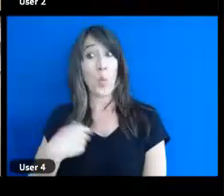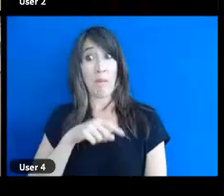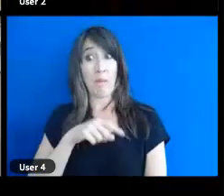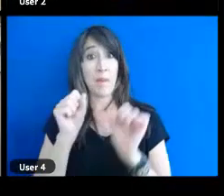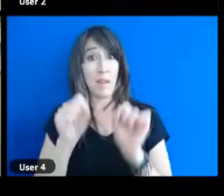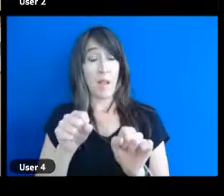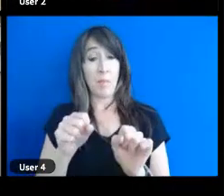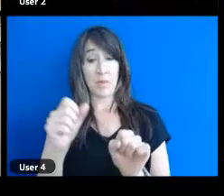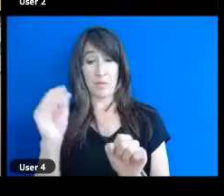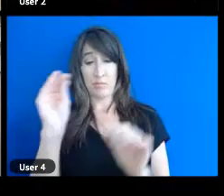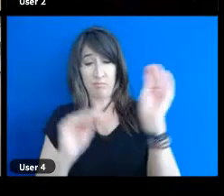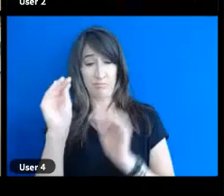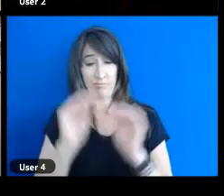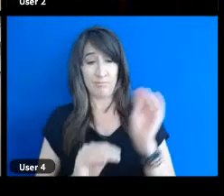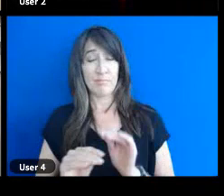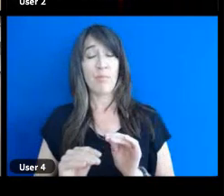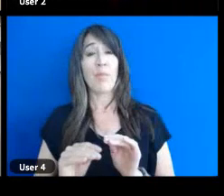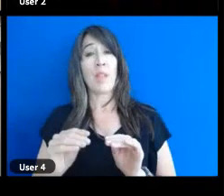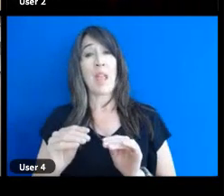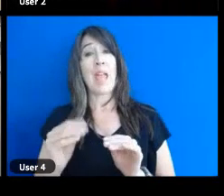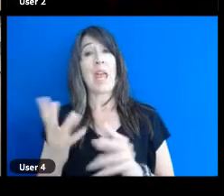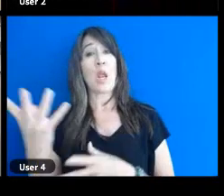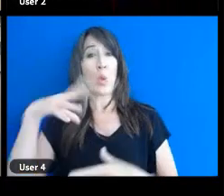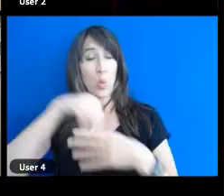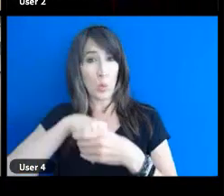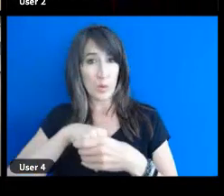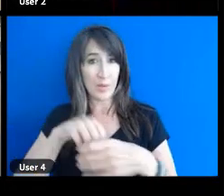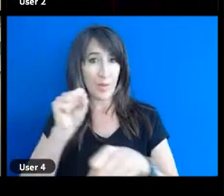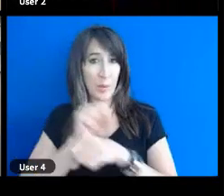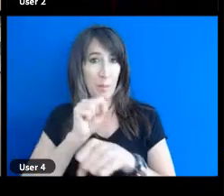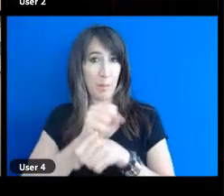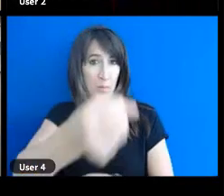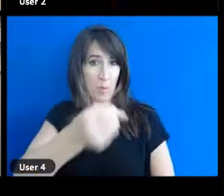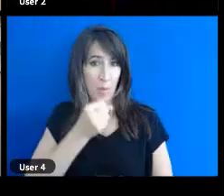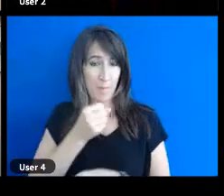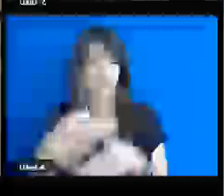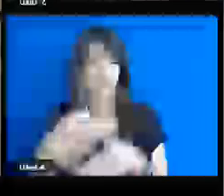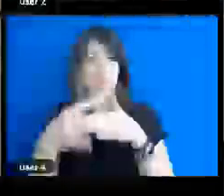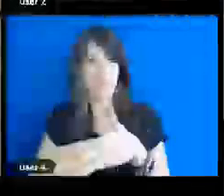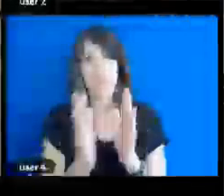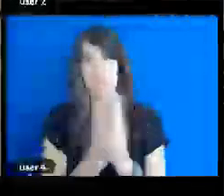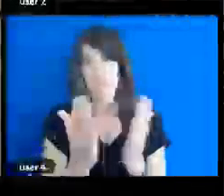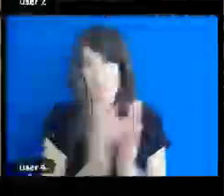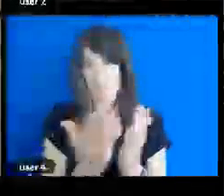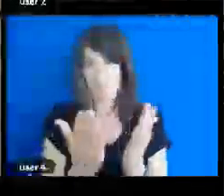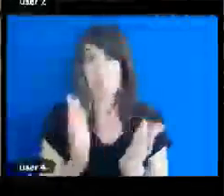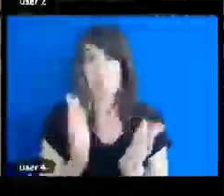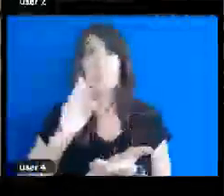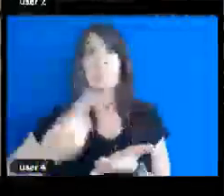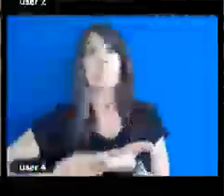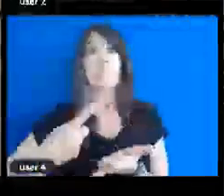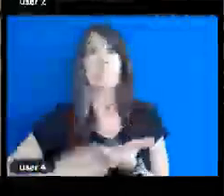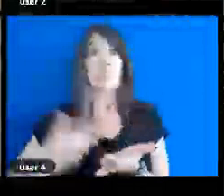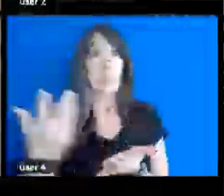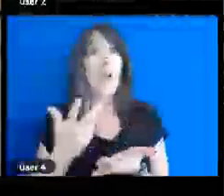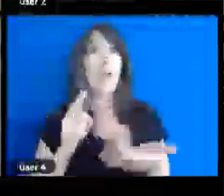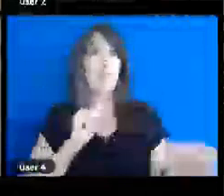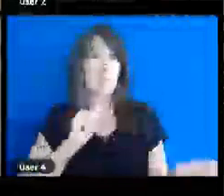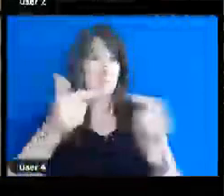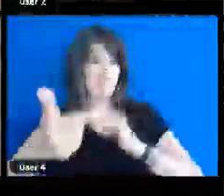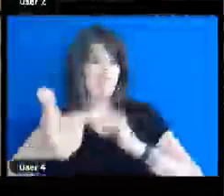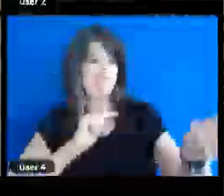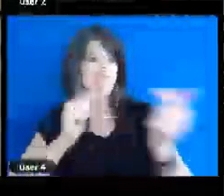result, we have been able to put together an inclusive employment guidebook. And so some of the things that we're going to talk about today, and Jamie